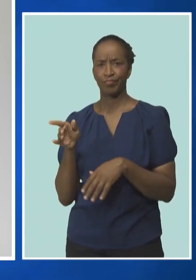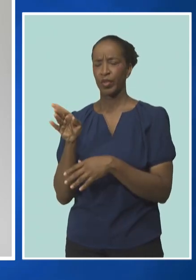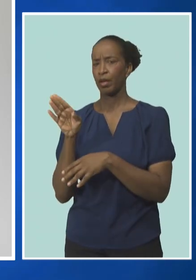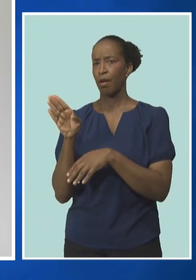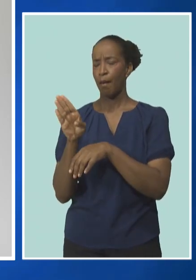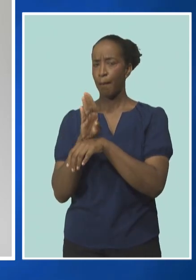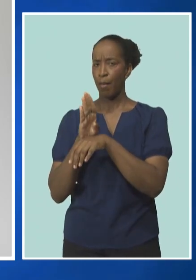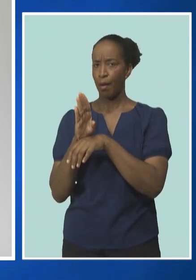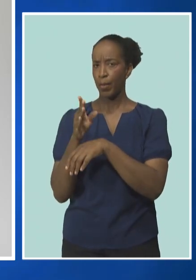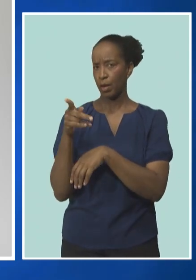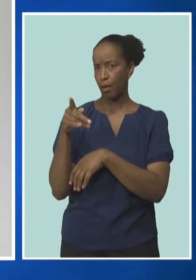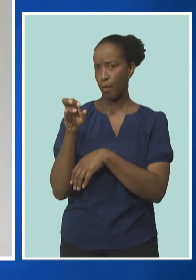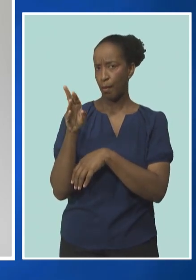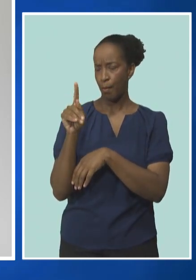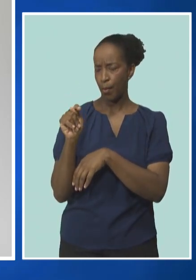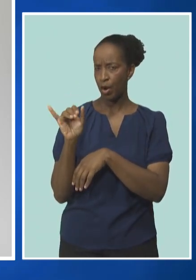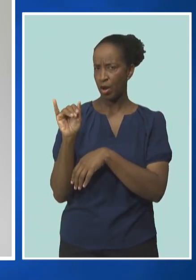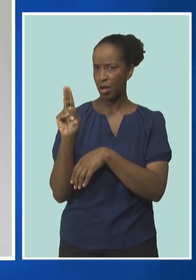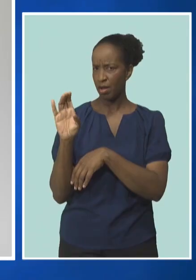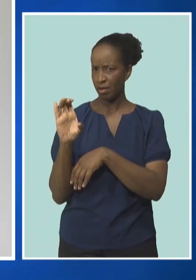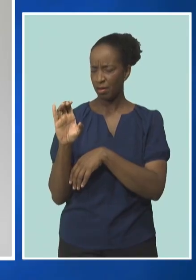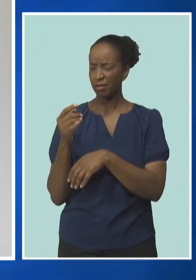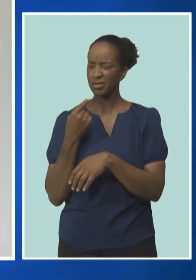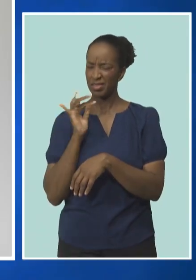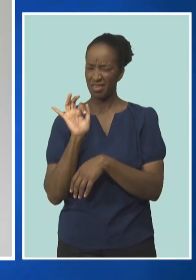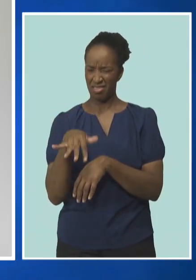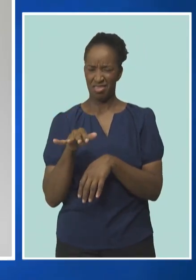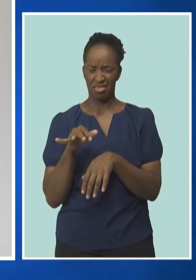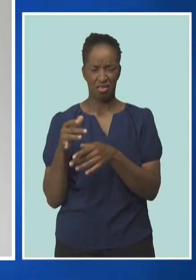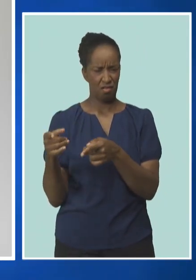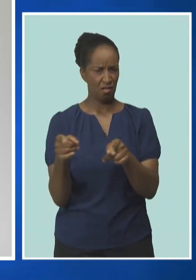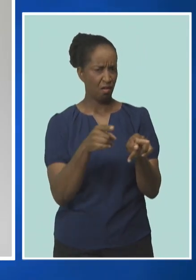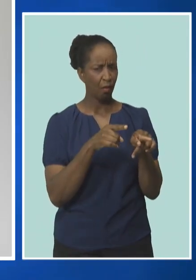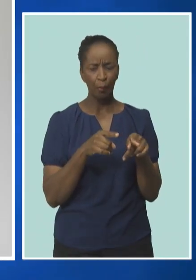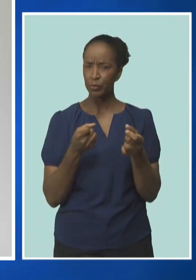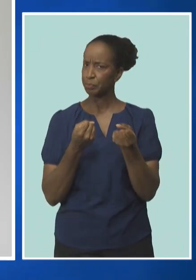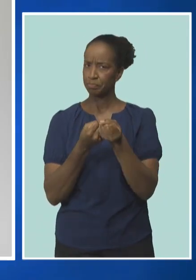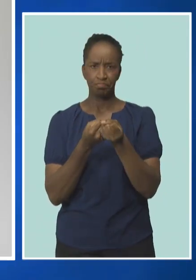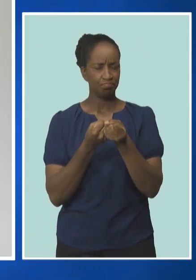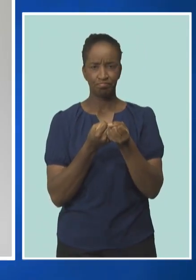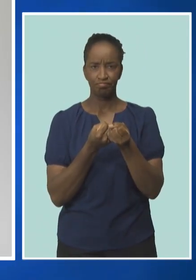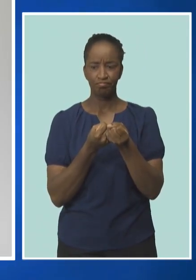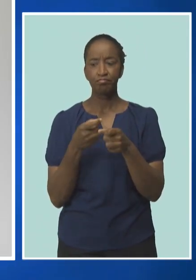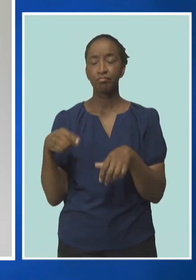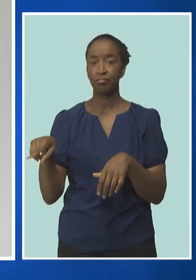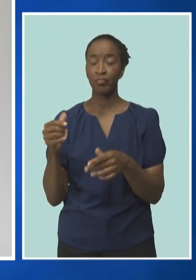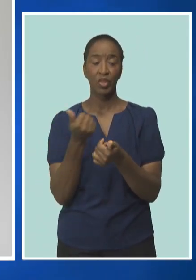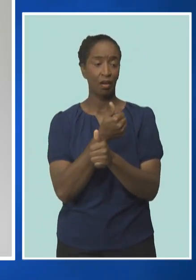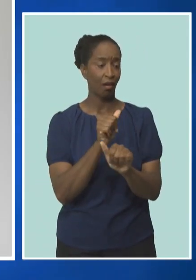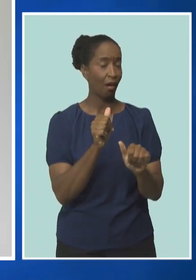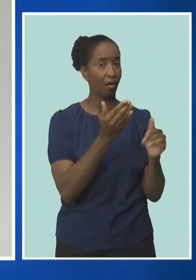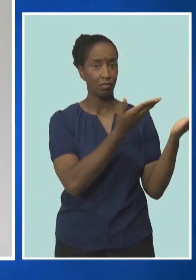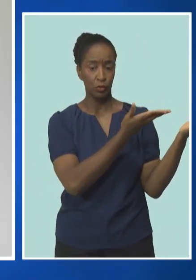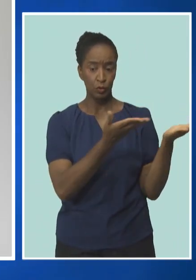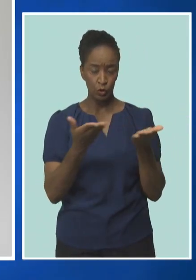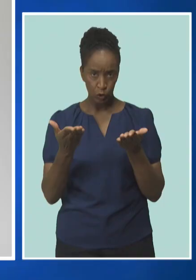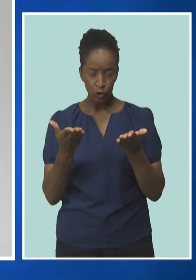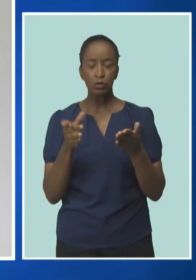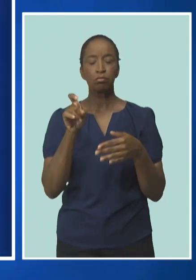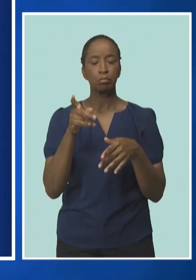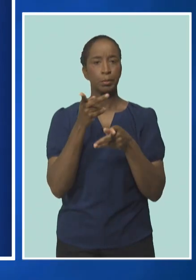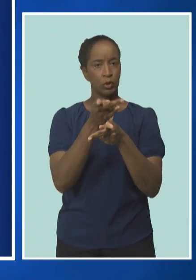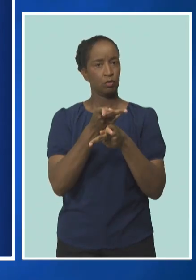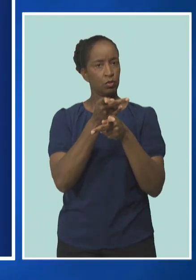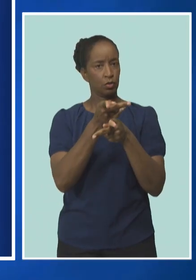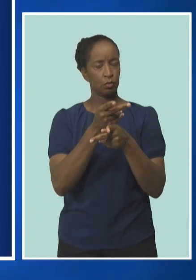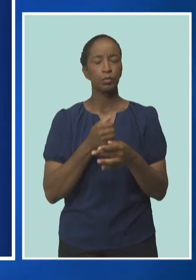behavior, which is contrary to their commitment and obligation as the custodian of cargo received at the Port of Bridgetown. In a